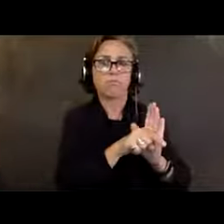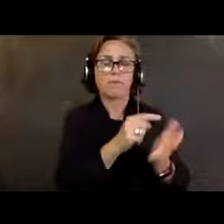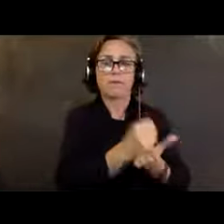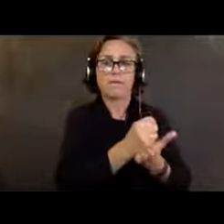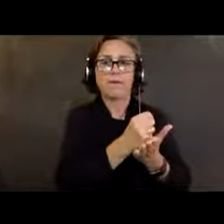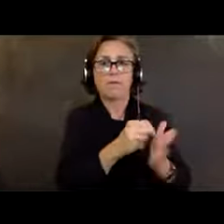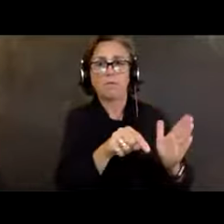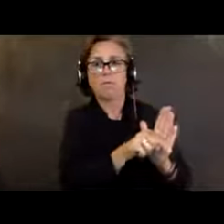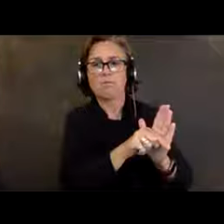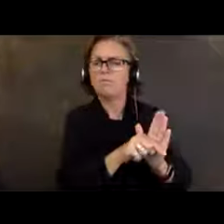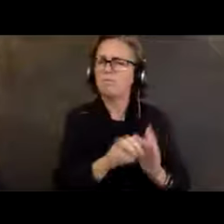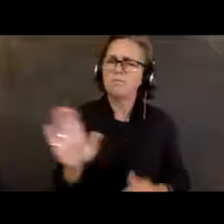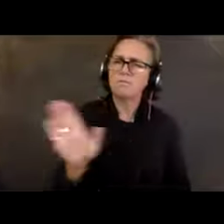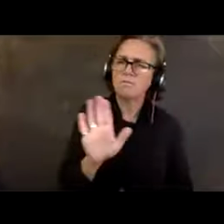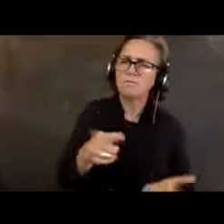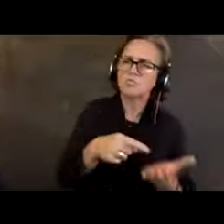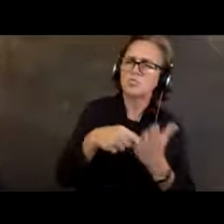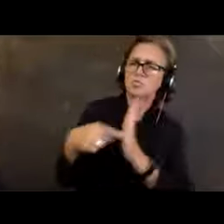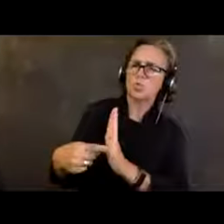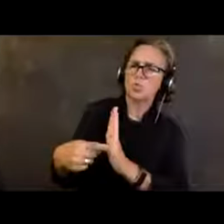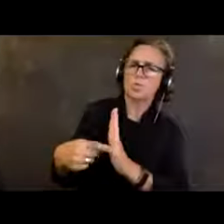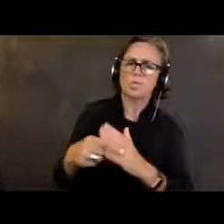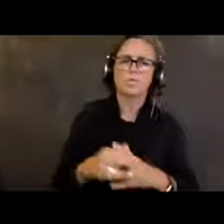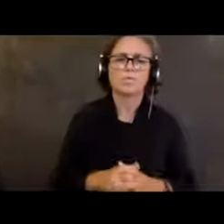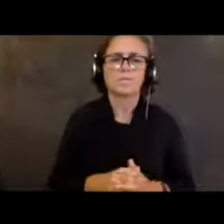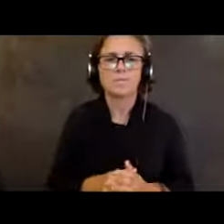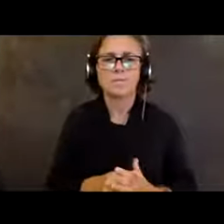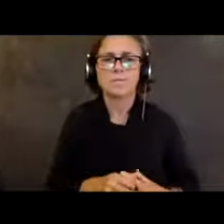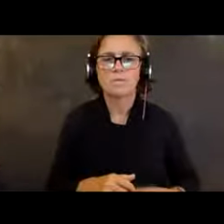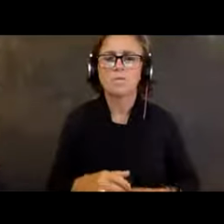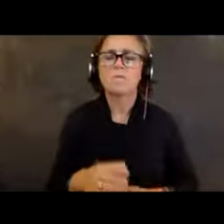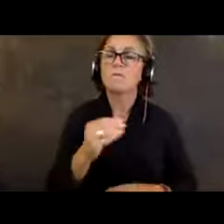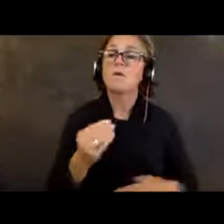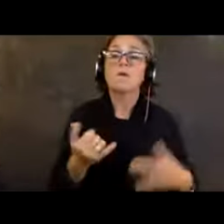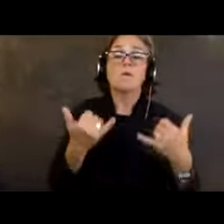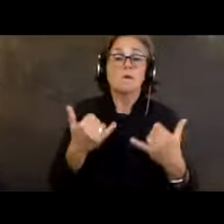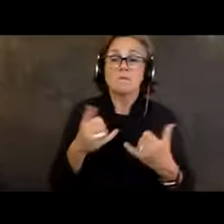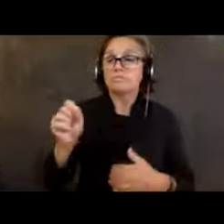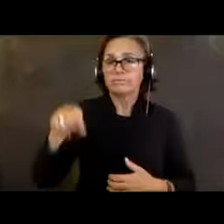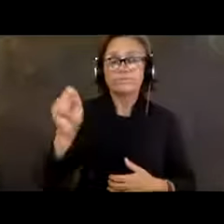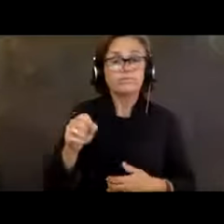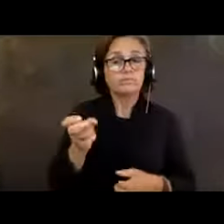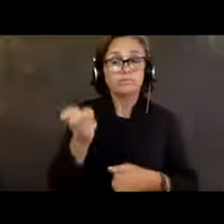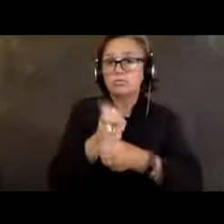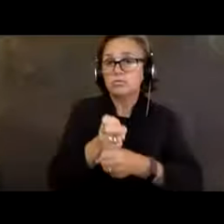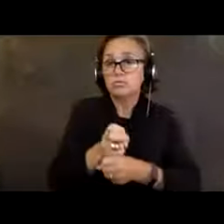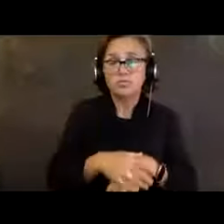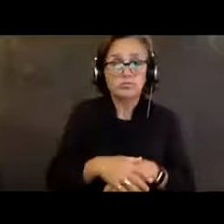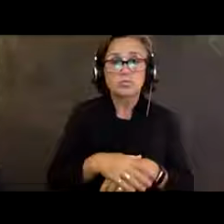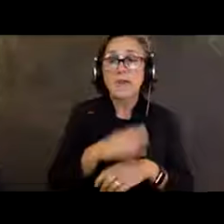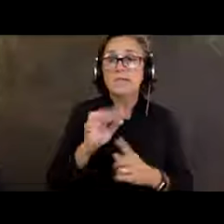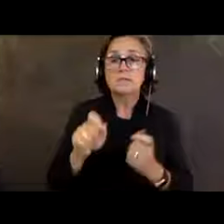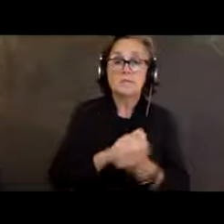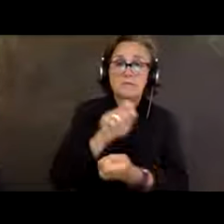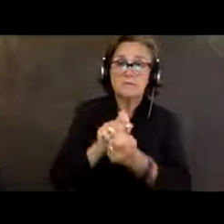as hard as it is, it's also a teachable moment for many families, specifically families of color, Black